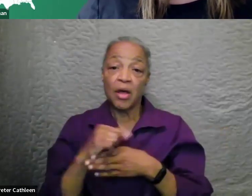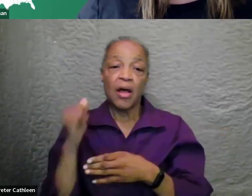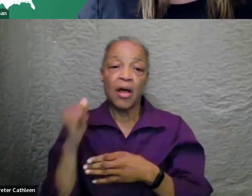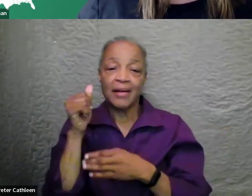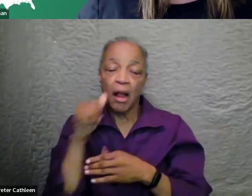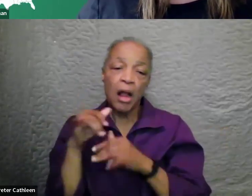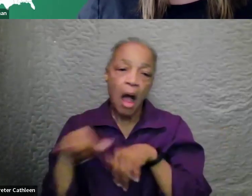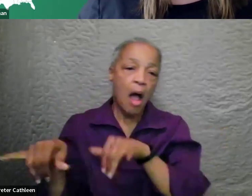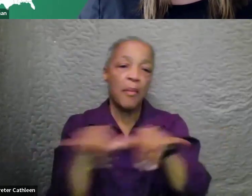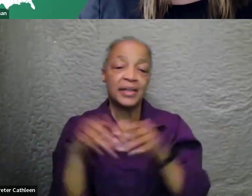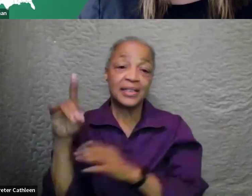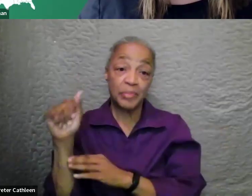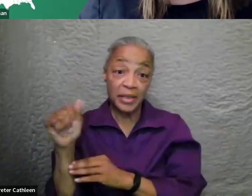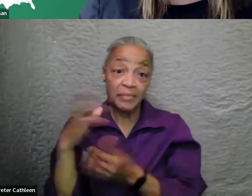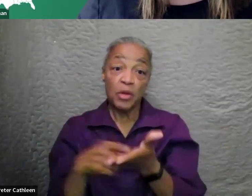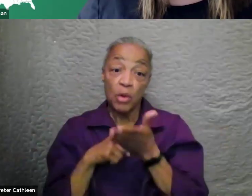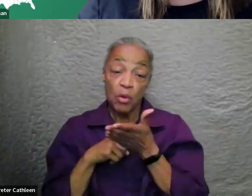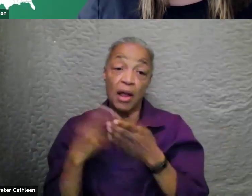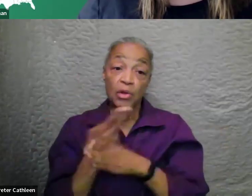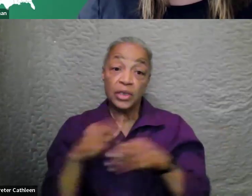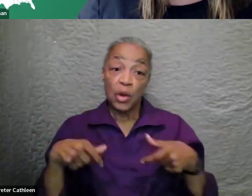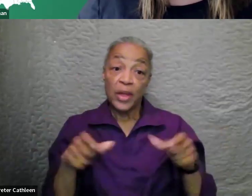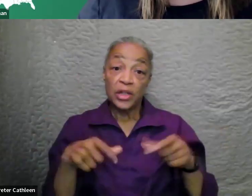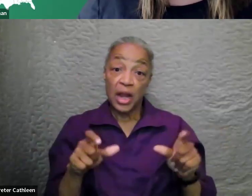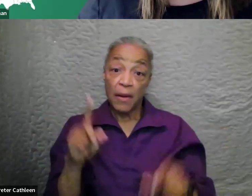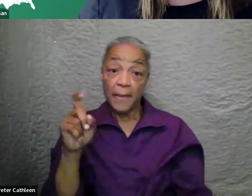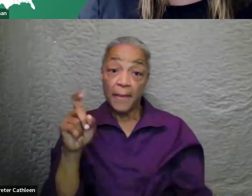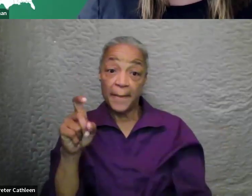disabilities that might require the use of a wheelchair?